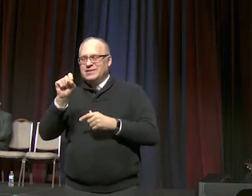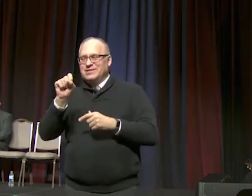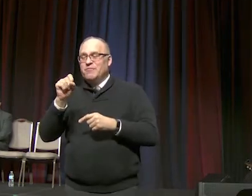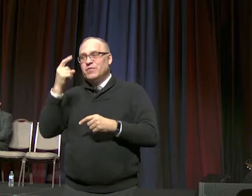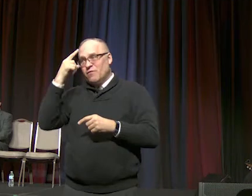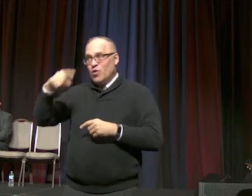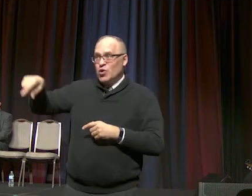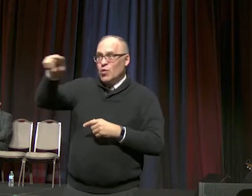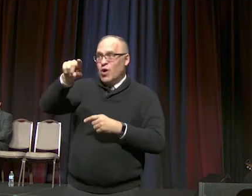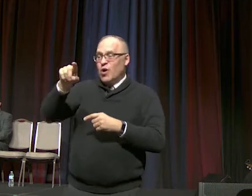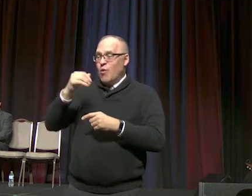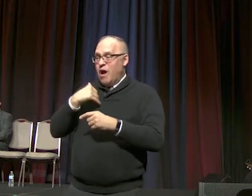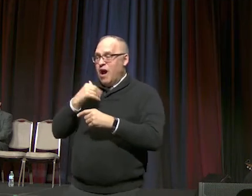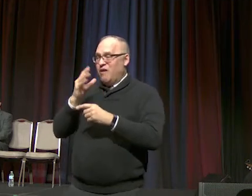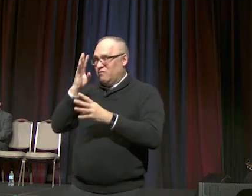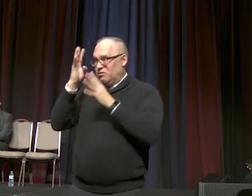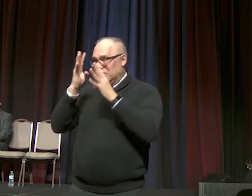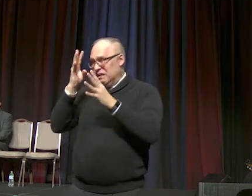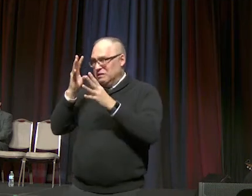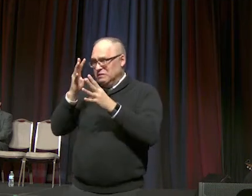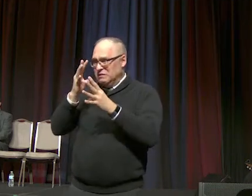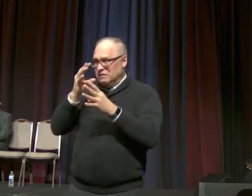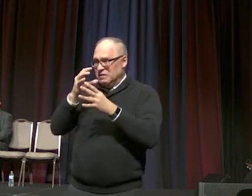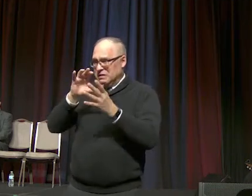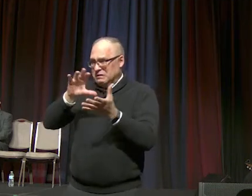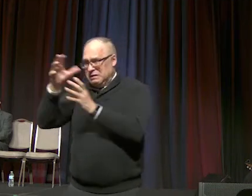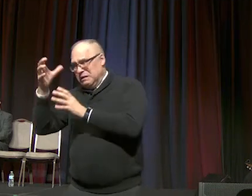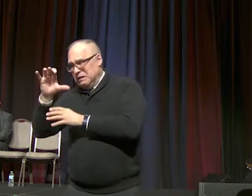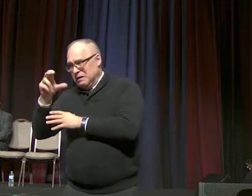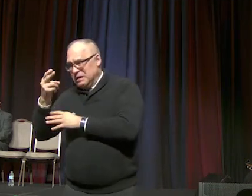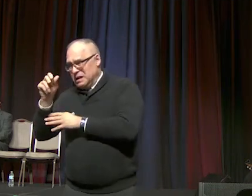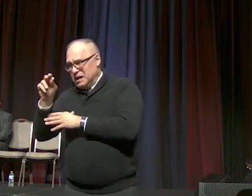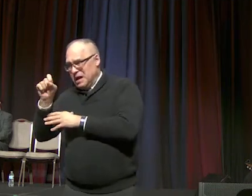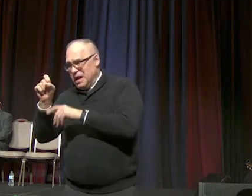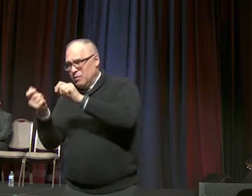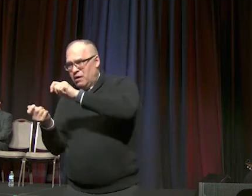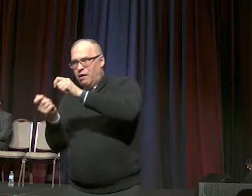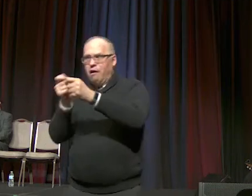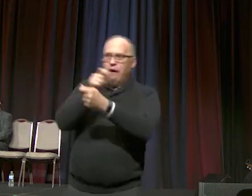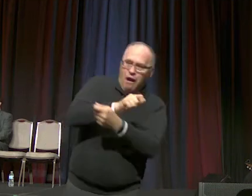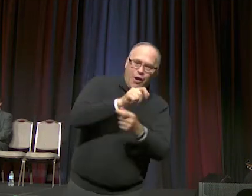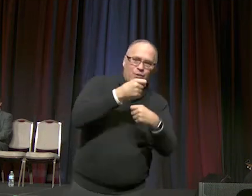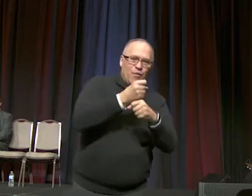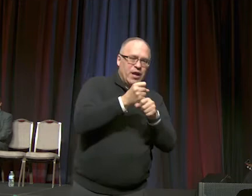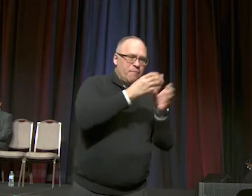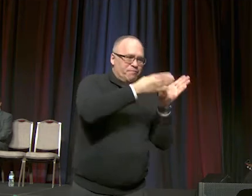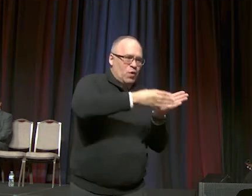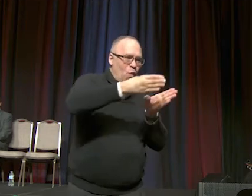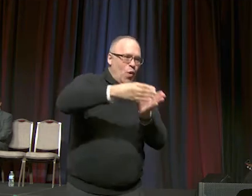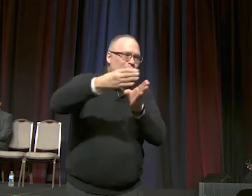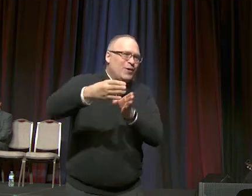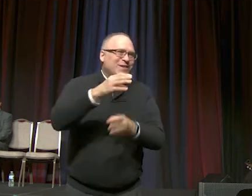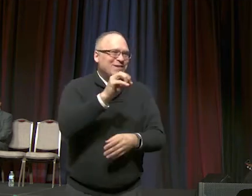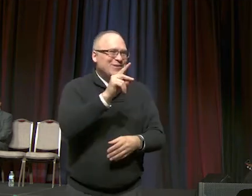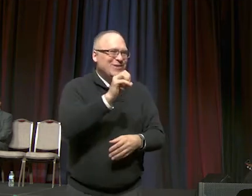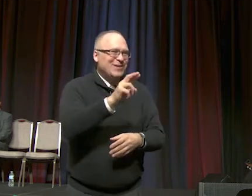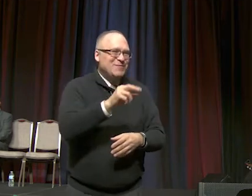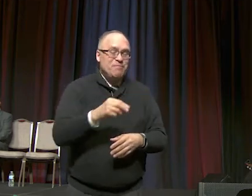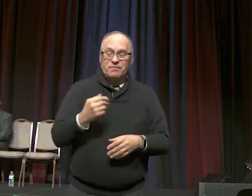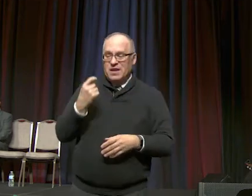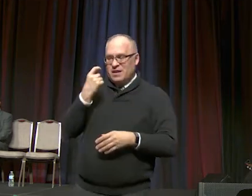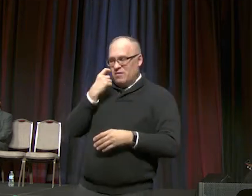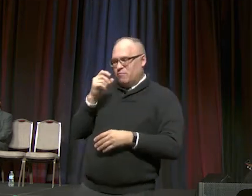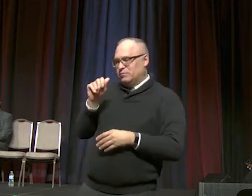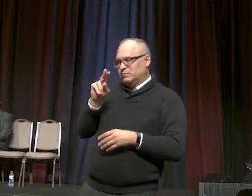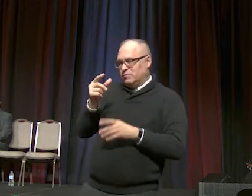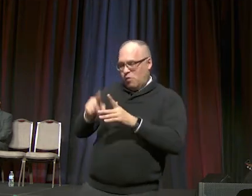creative chaos and turn it into order. I began this process in August. People